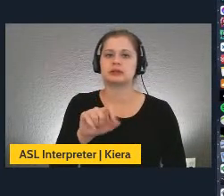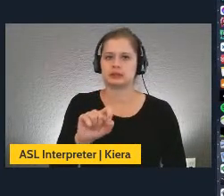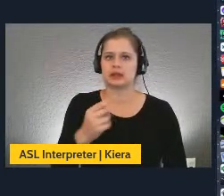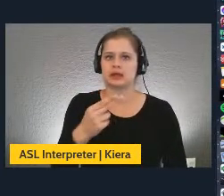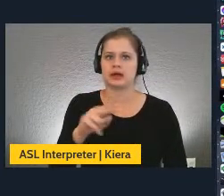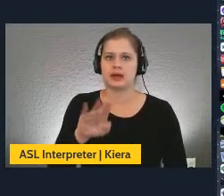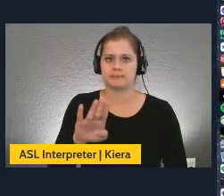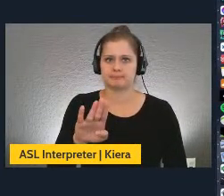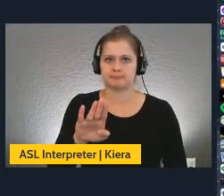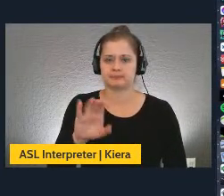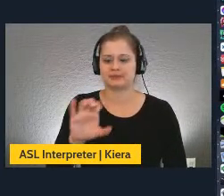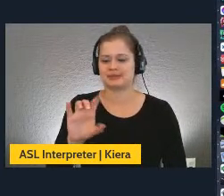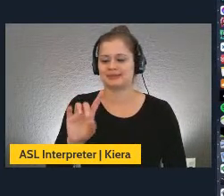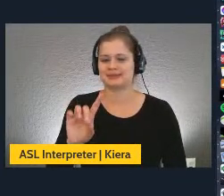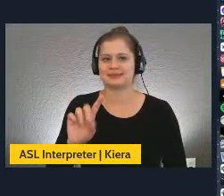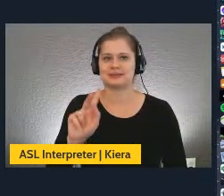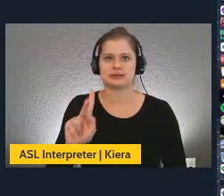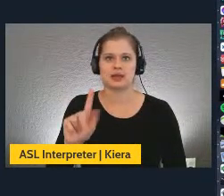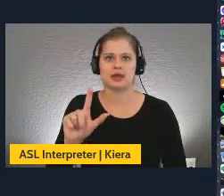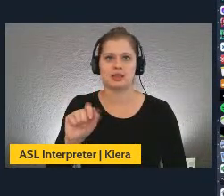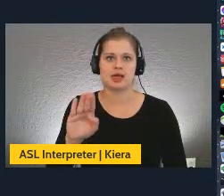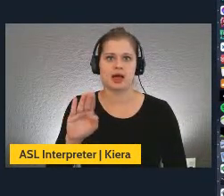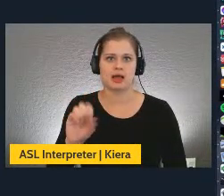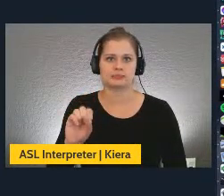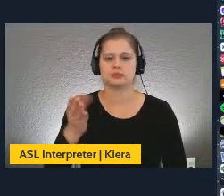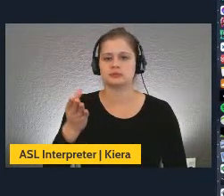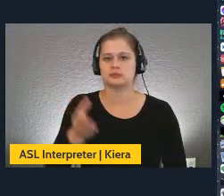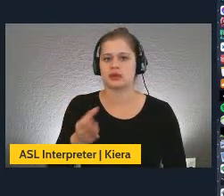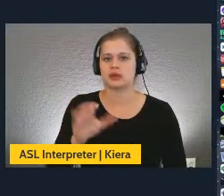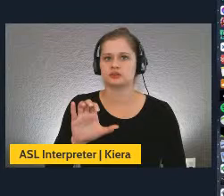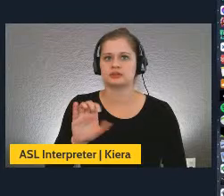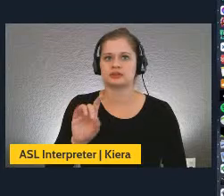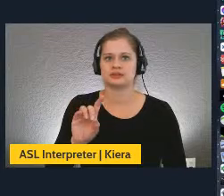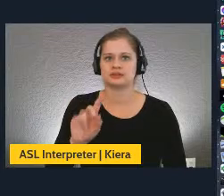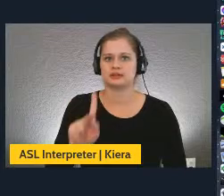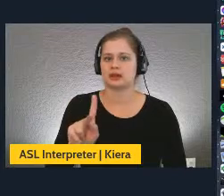CDK labs/CDK monitoring constructs with hyphens.